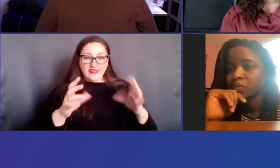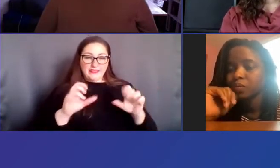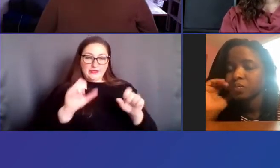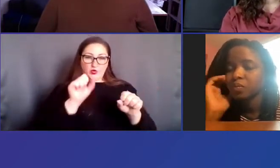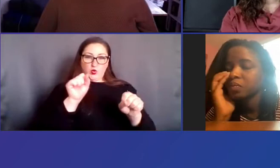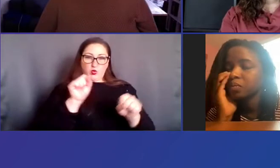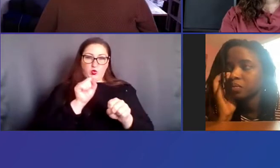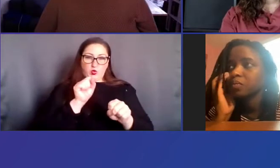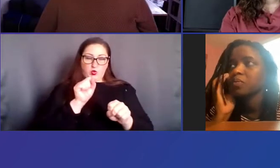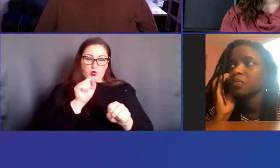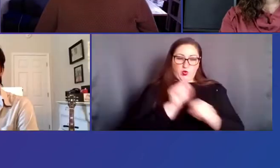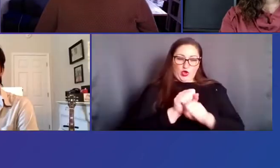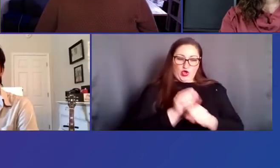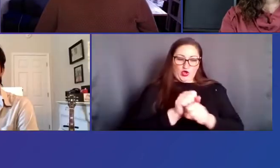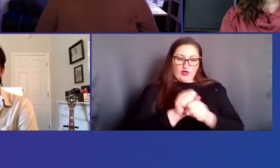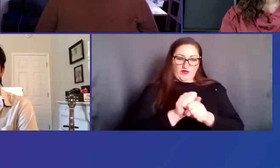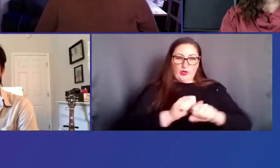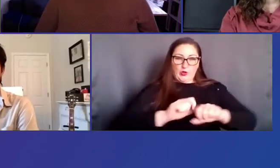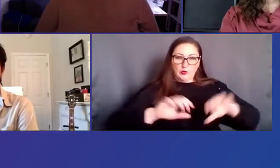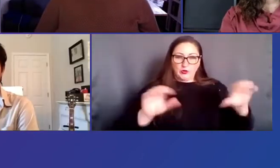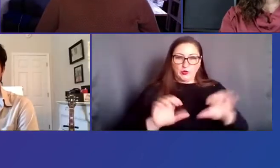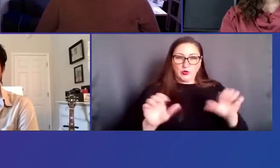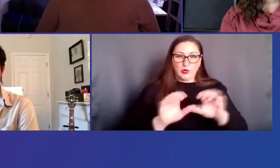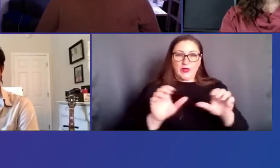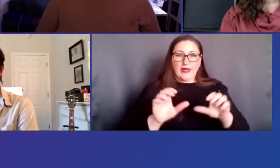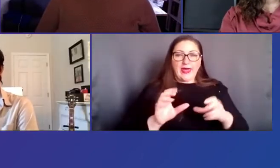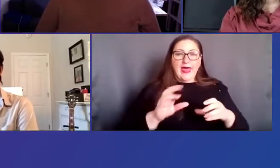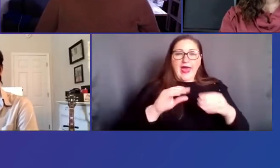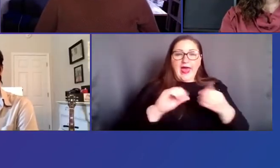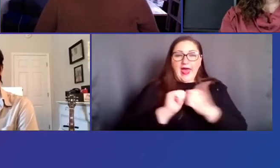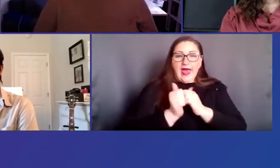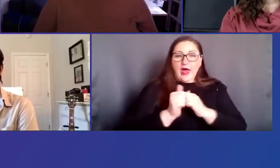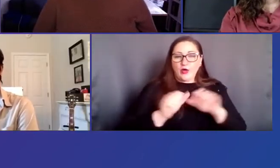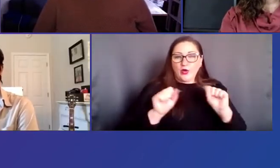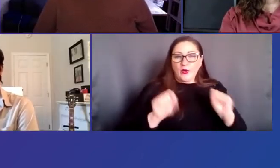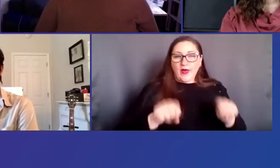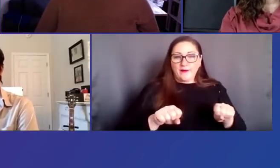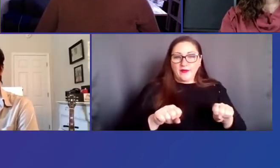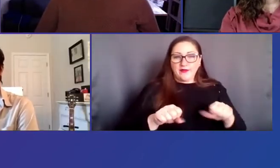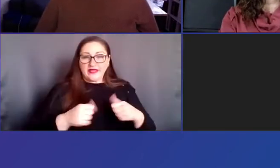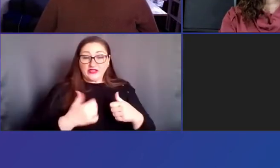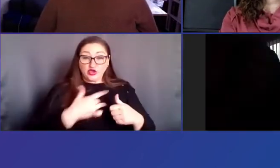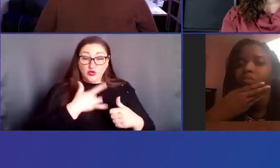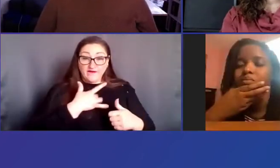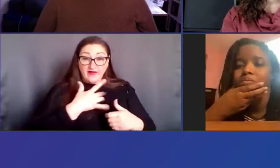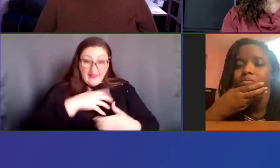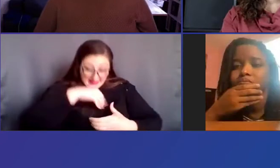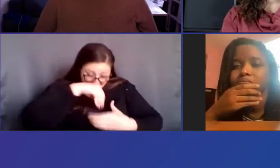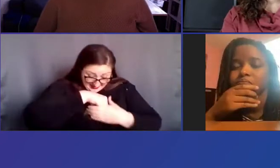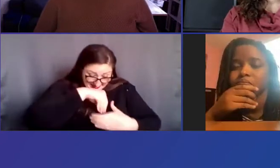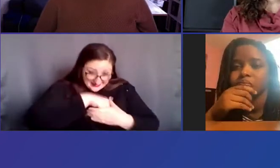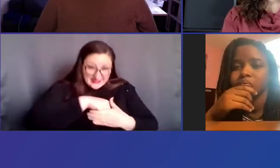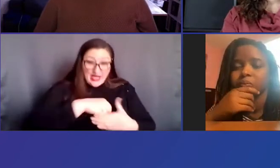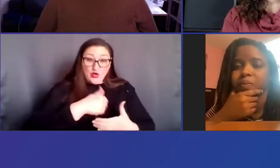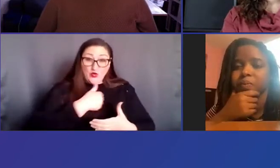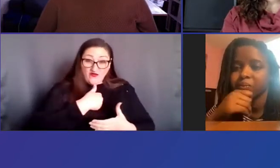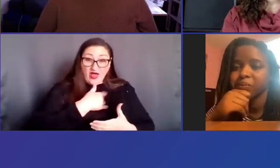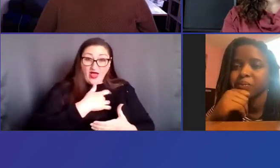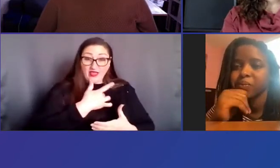inside of you, into feeling like you had the charge and or the permission.